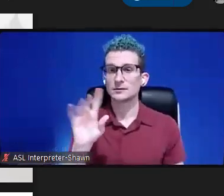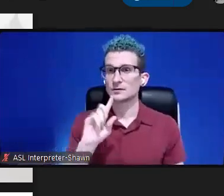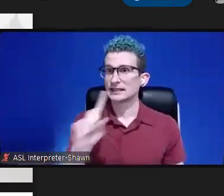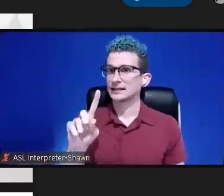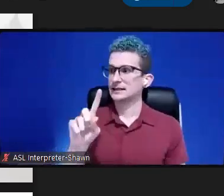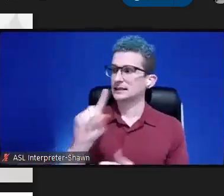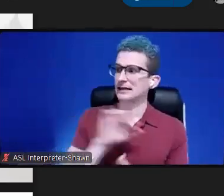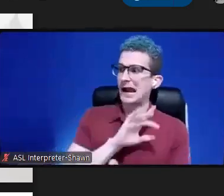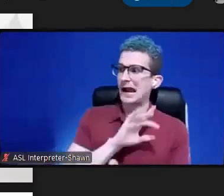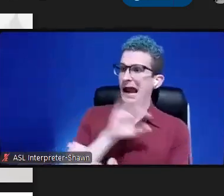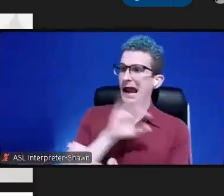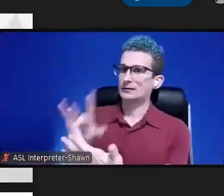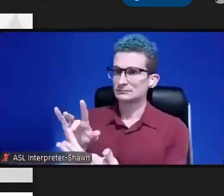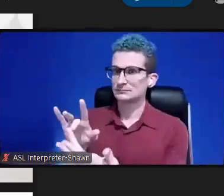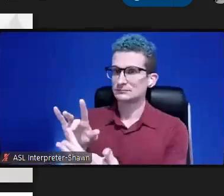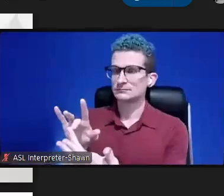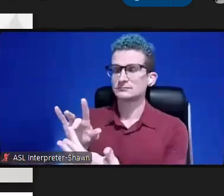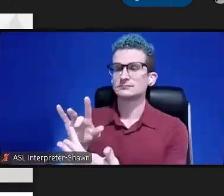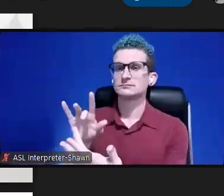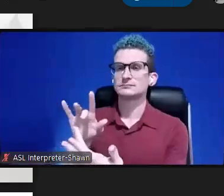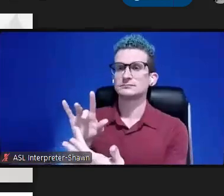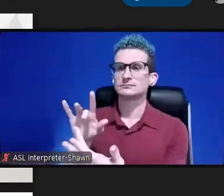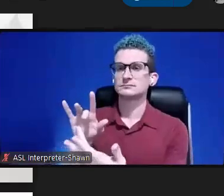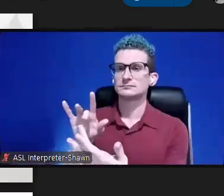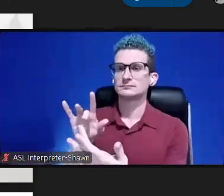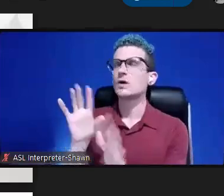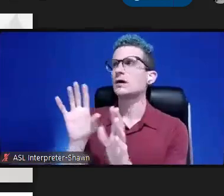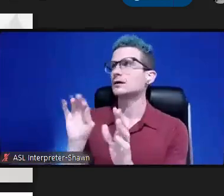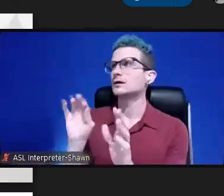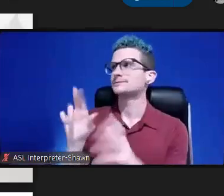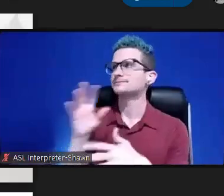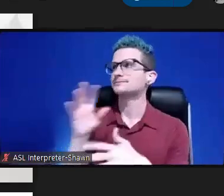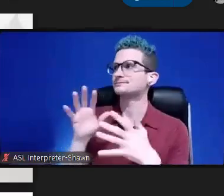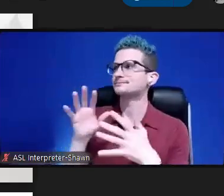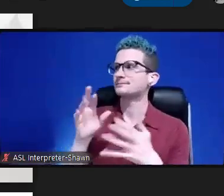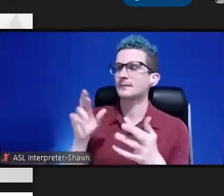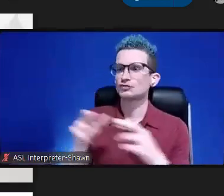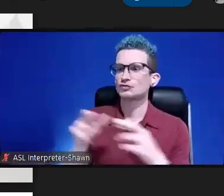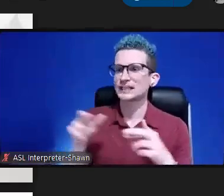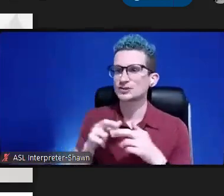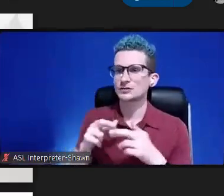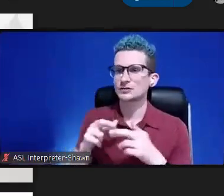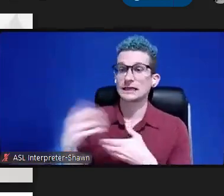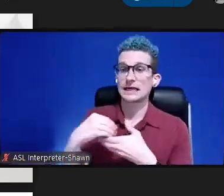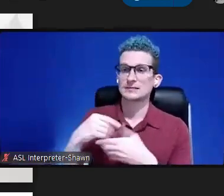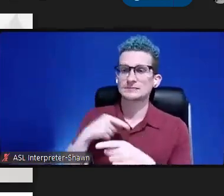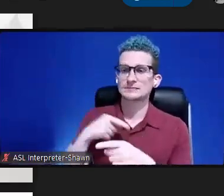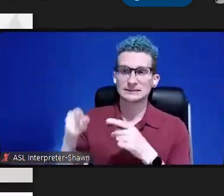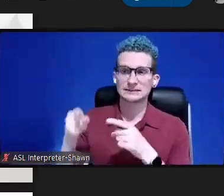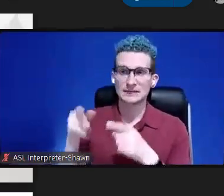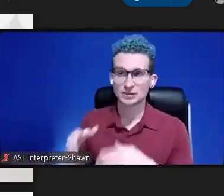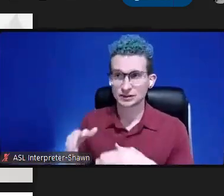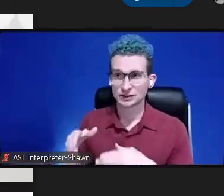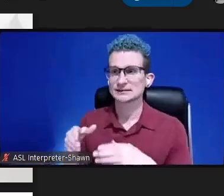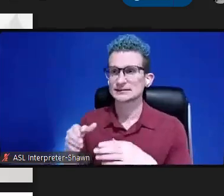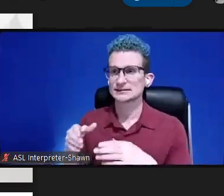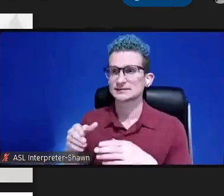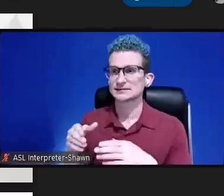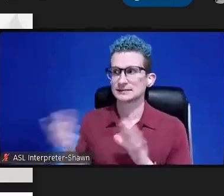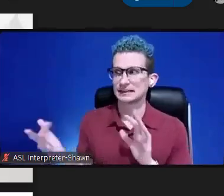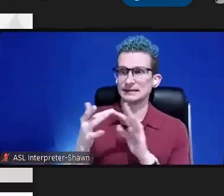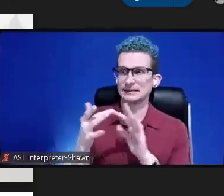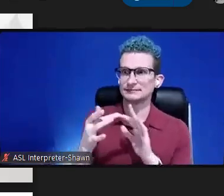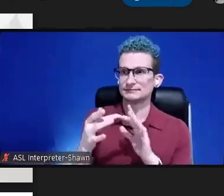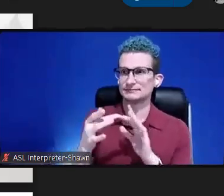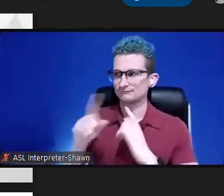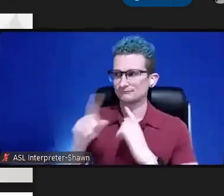to having our regional engagement specialists connect with council members. And I know some of you have, and I've appreciated that so much. Those